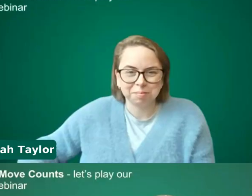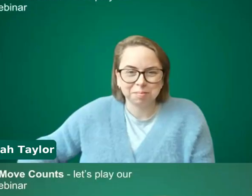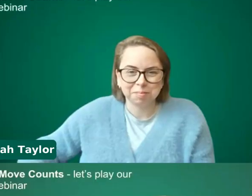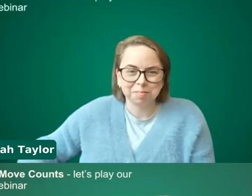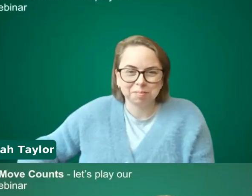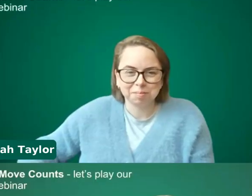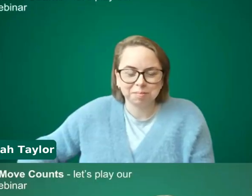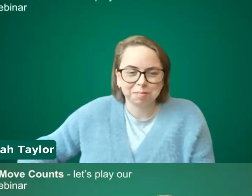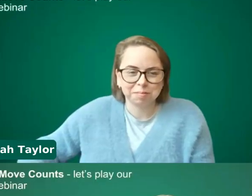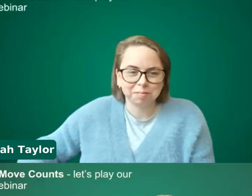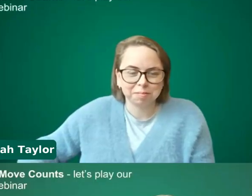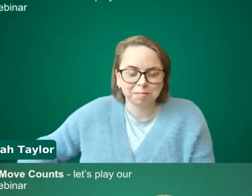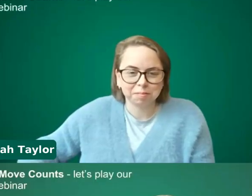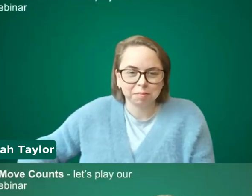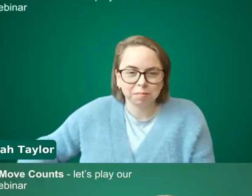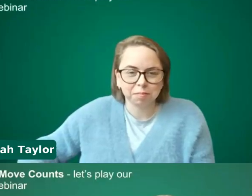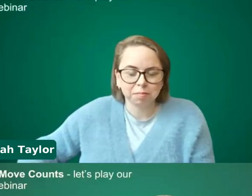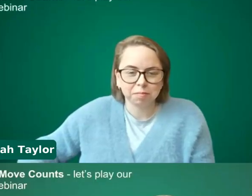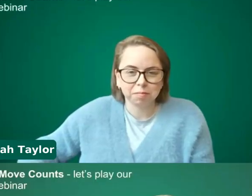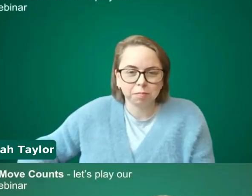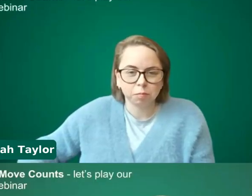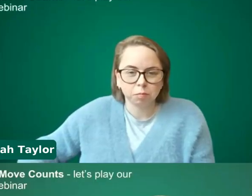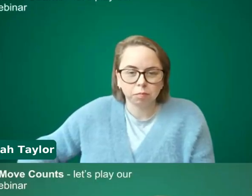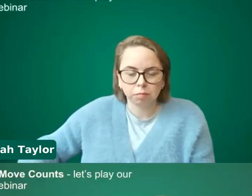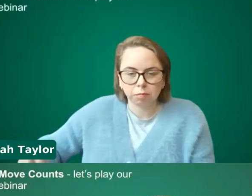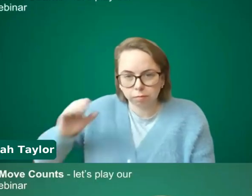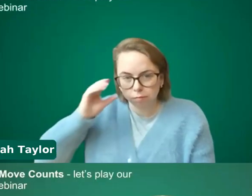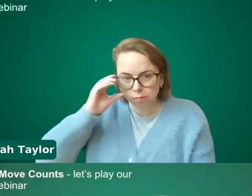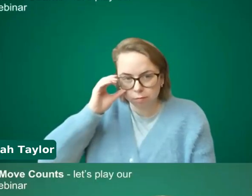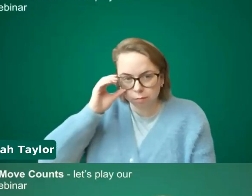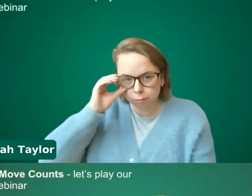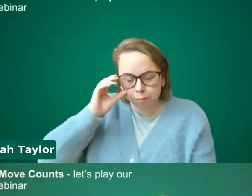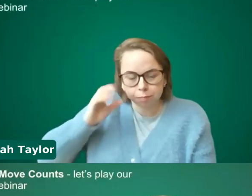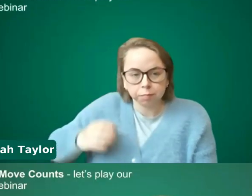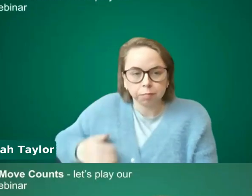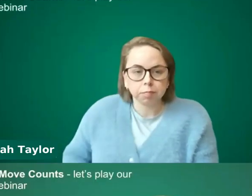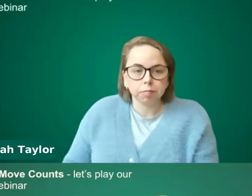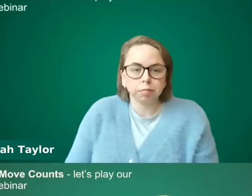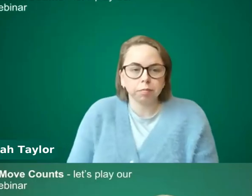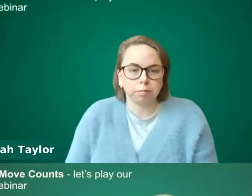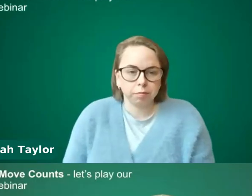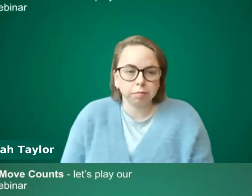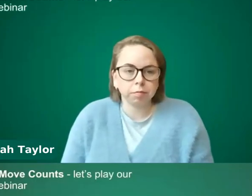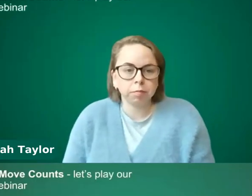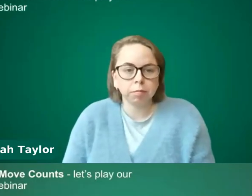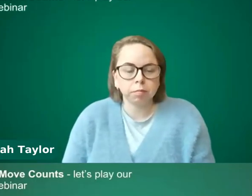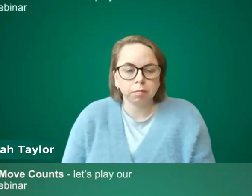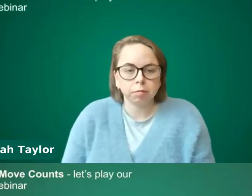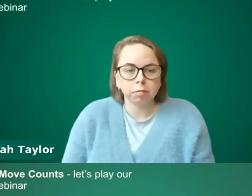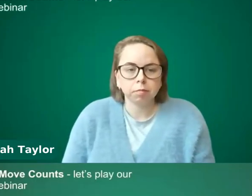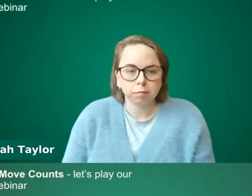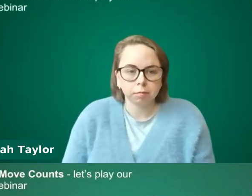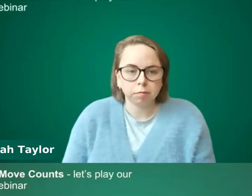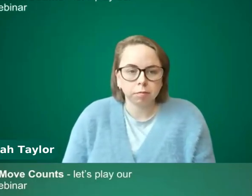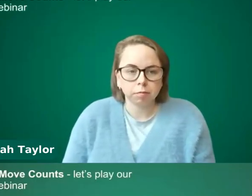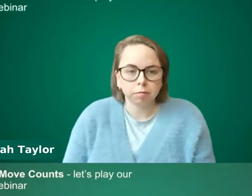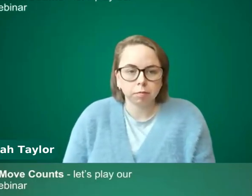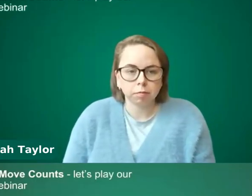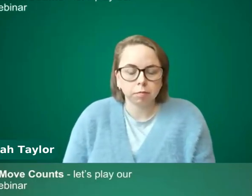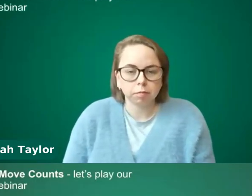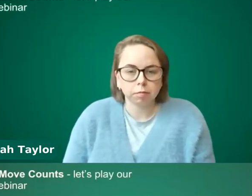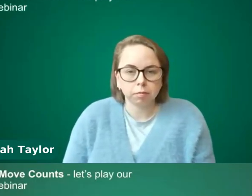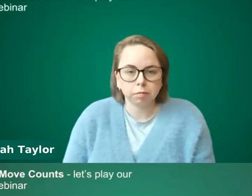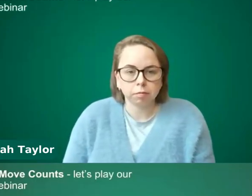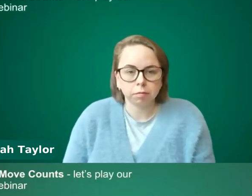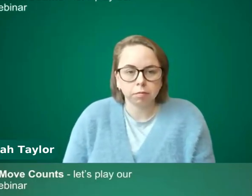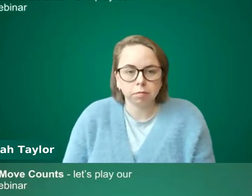clear, the work that happens in the community and outdoor recreation has become so significantly important, especially because of that